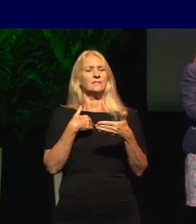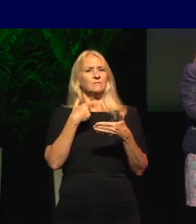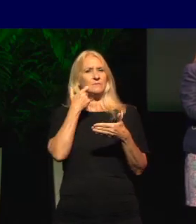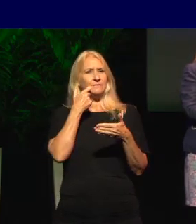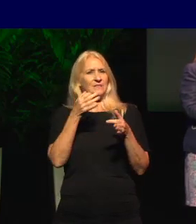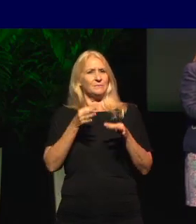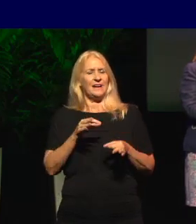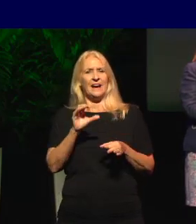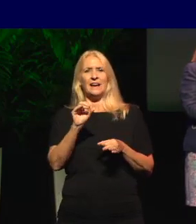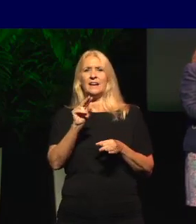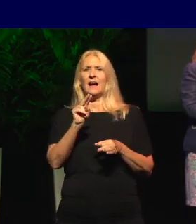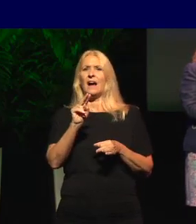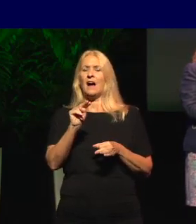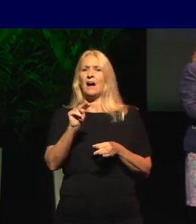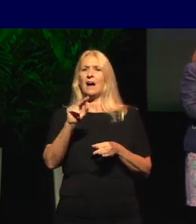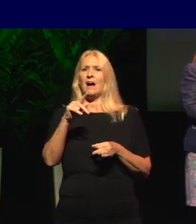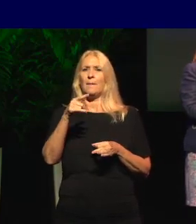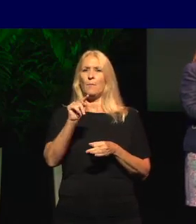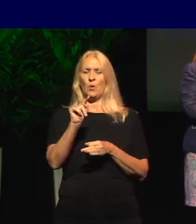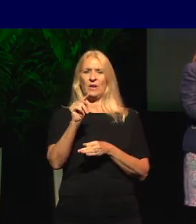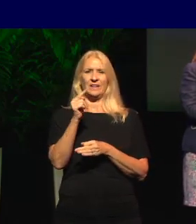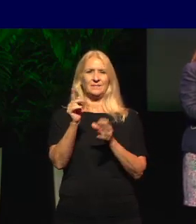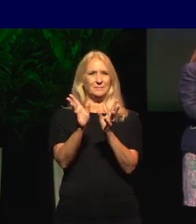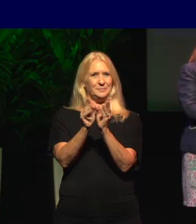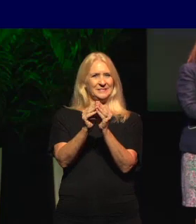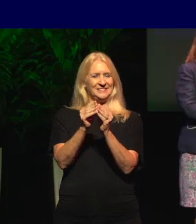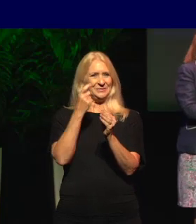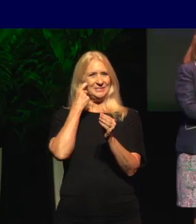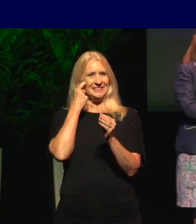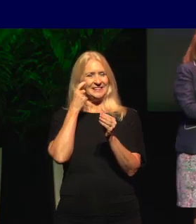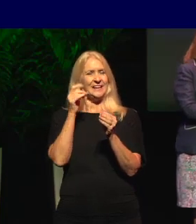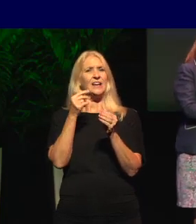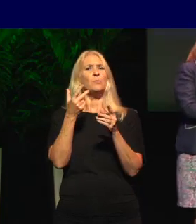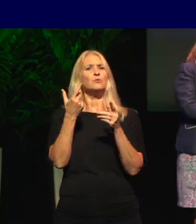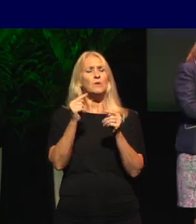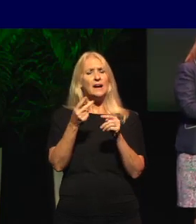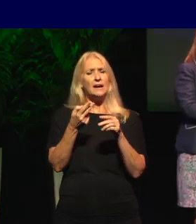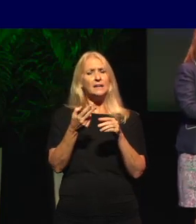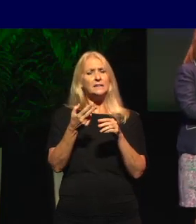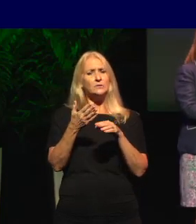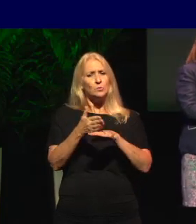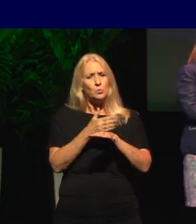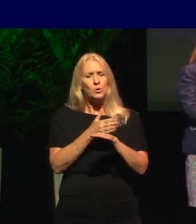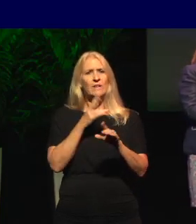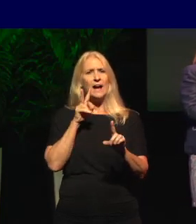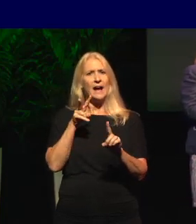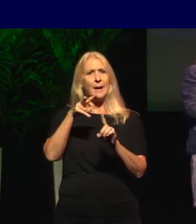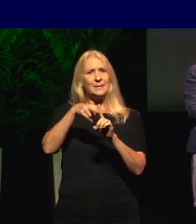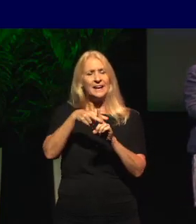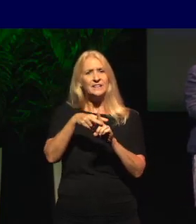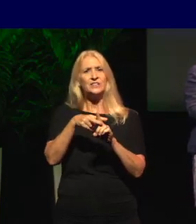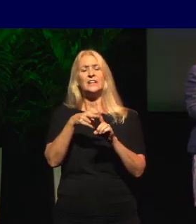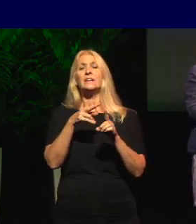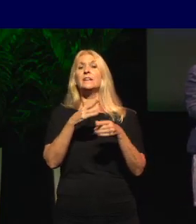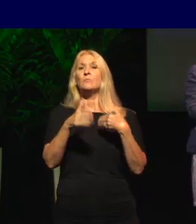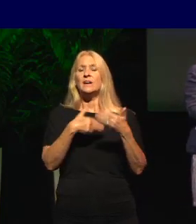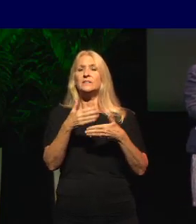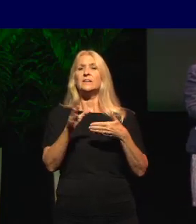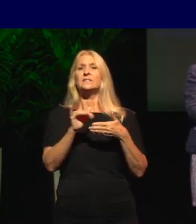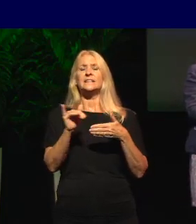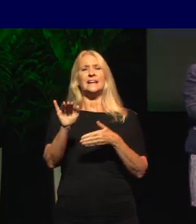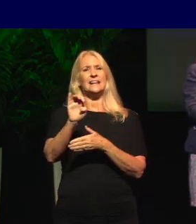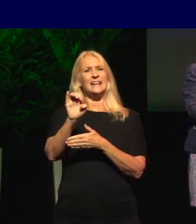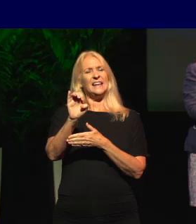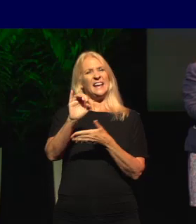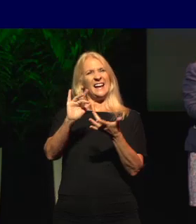Point. We're working on improving our application process, developing an e-signature process to improve document